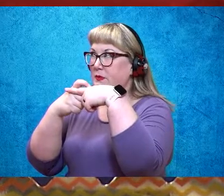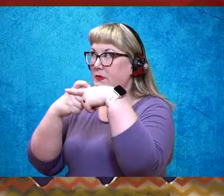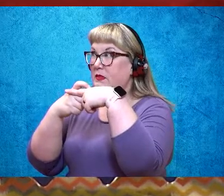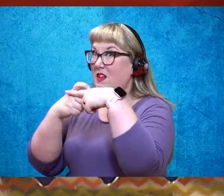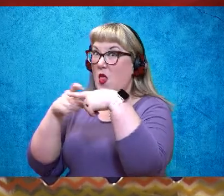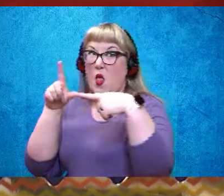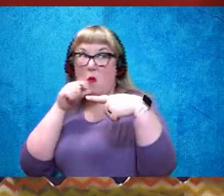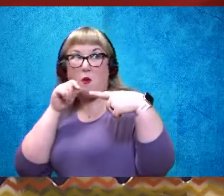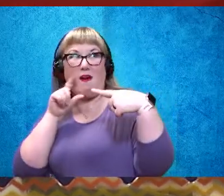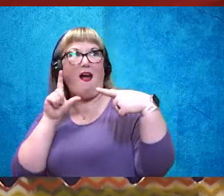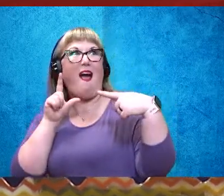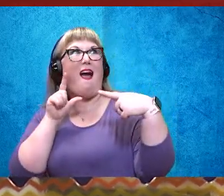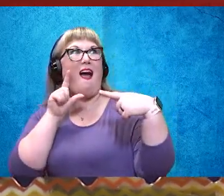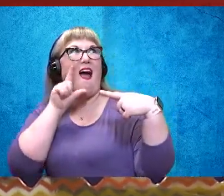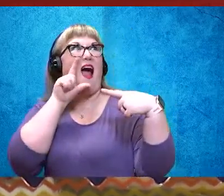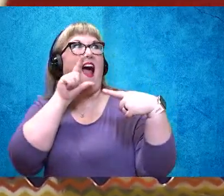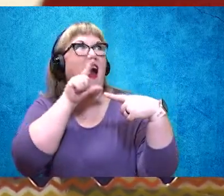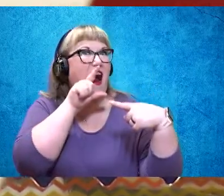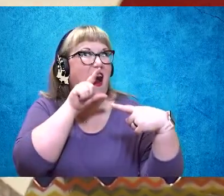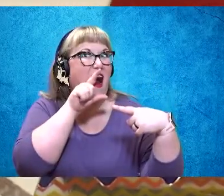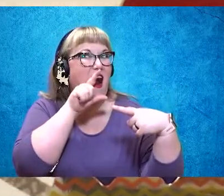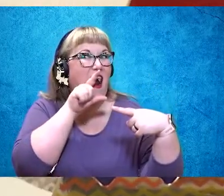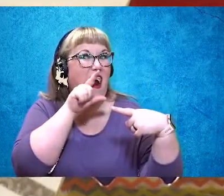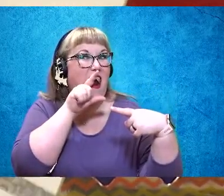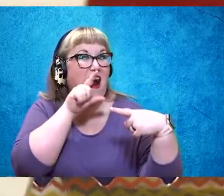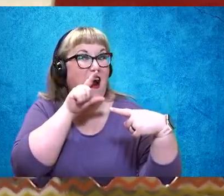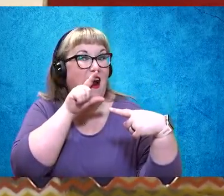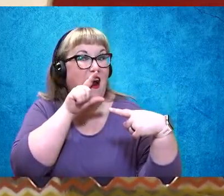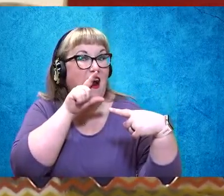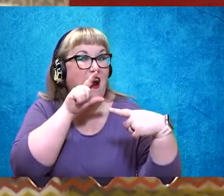up. Yeeks.